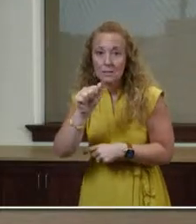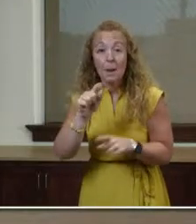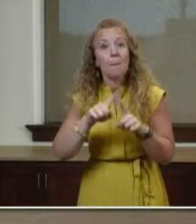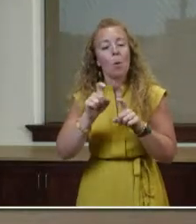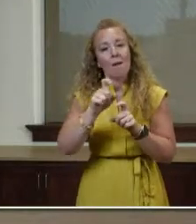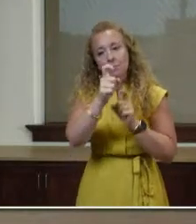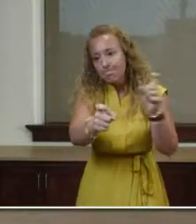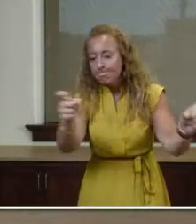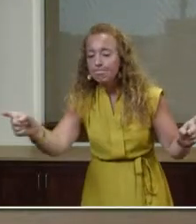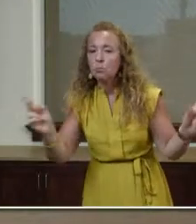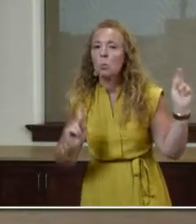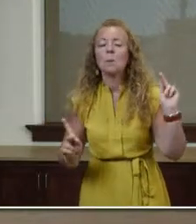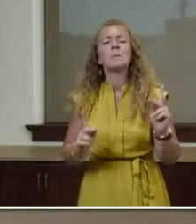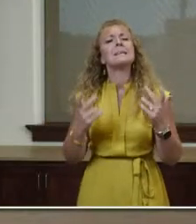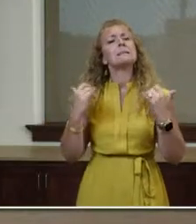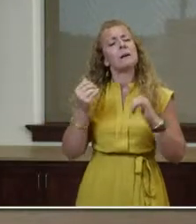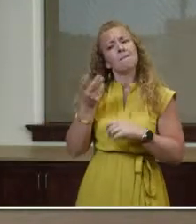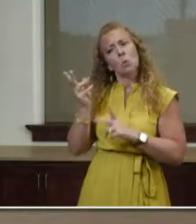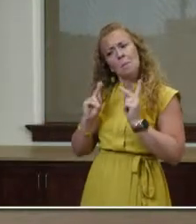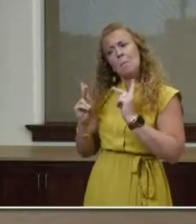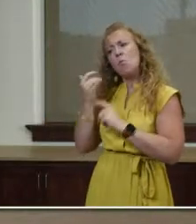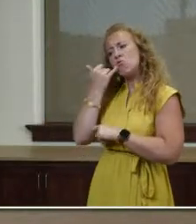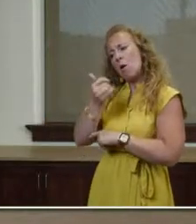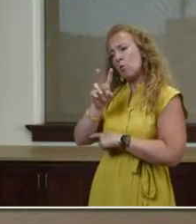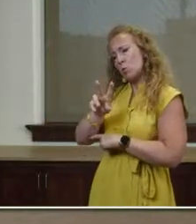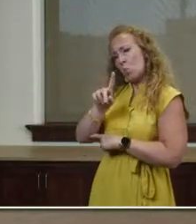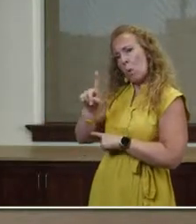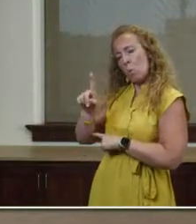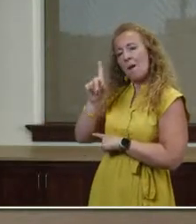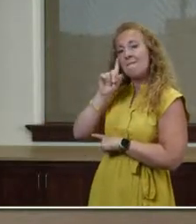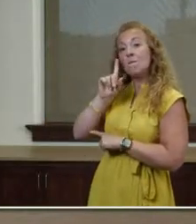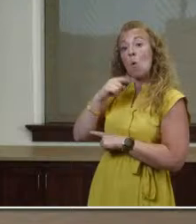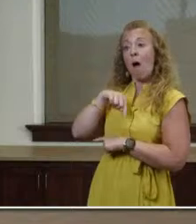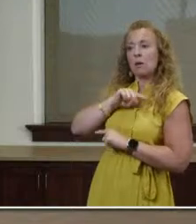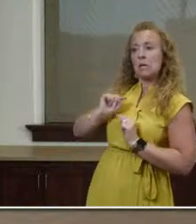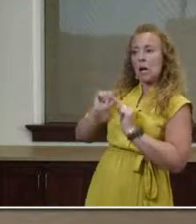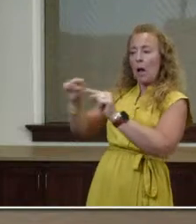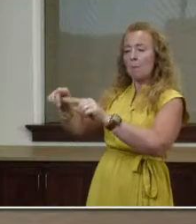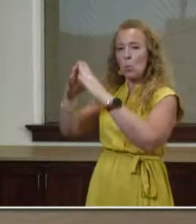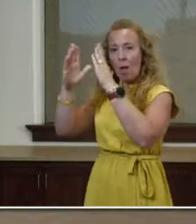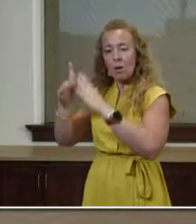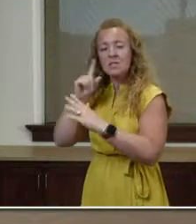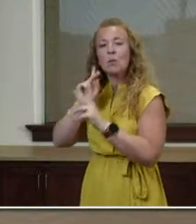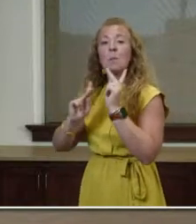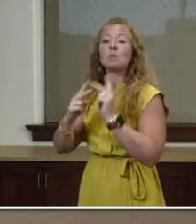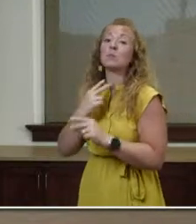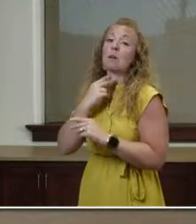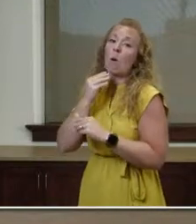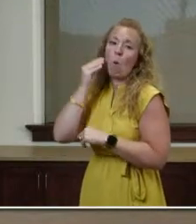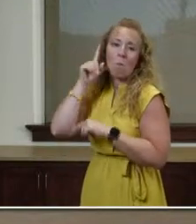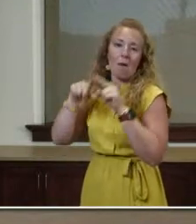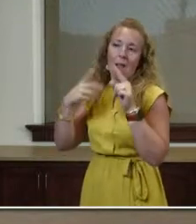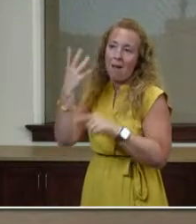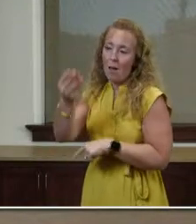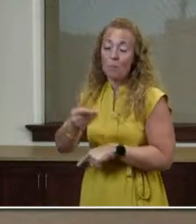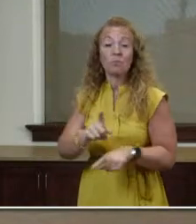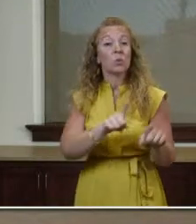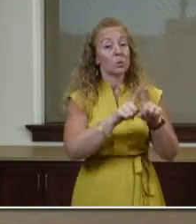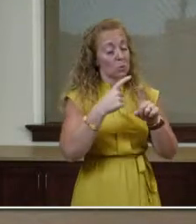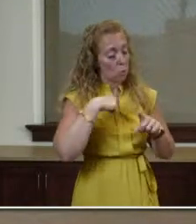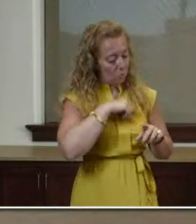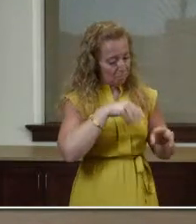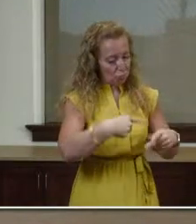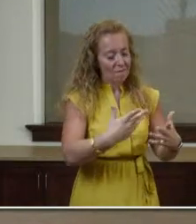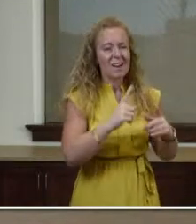trickle of calls through 211 to arrange for home vaccination for people who can't leave their homes. We and many others continue to hold community